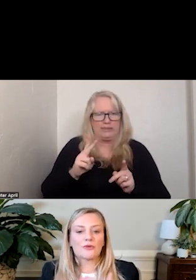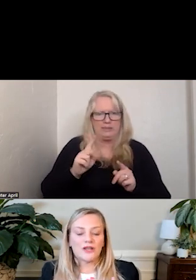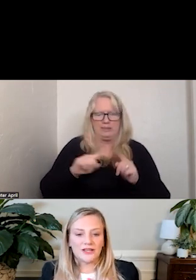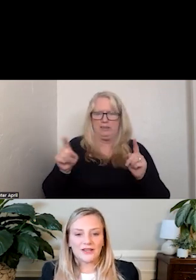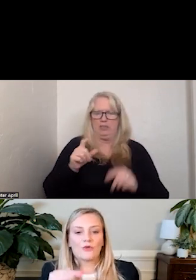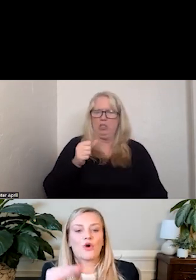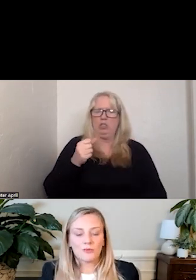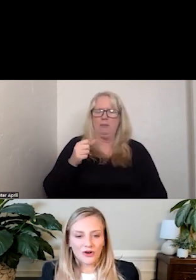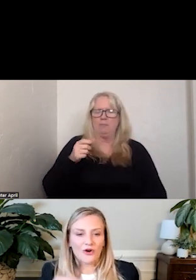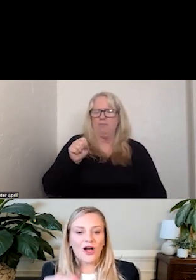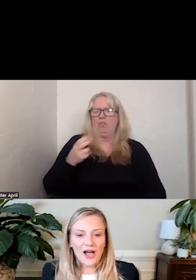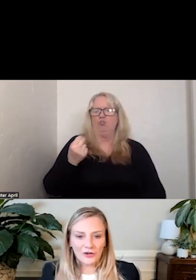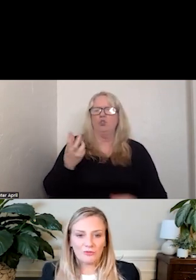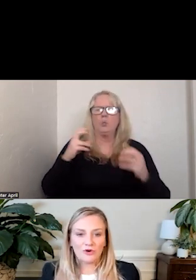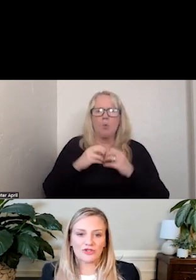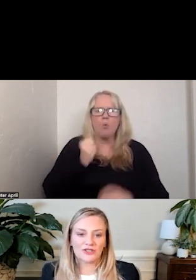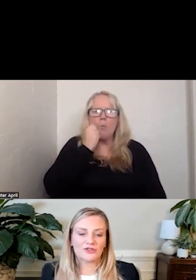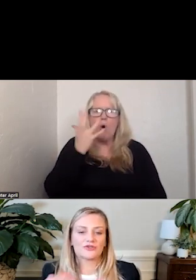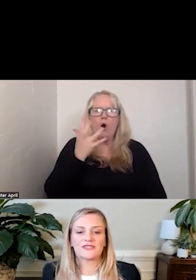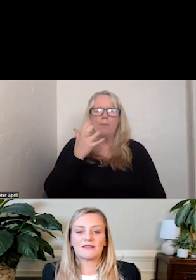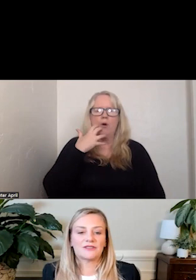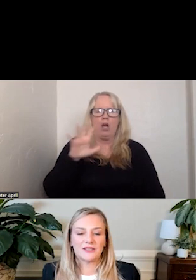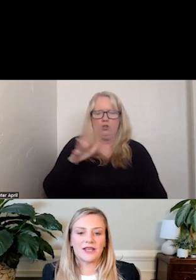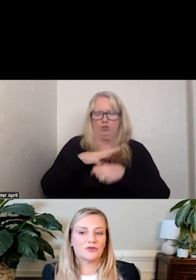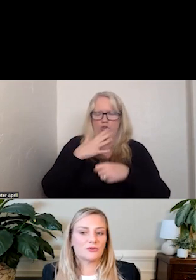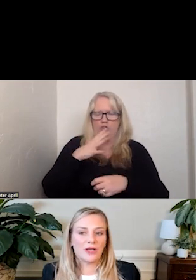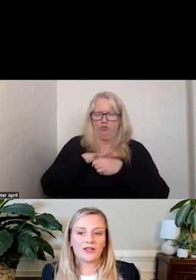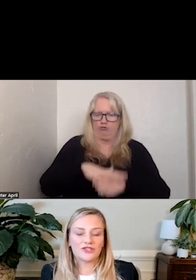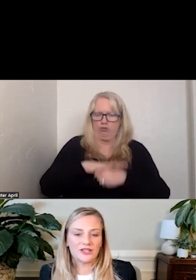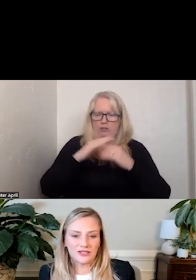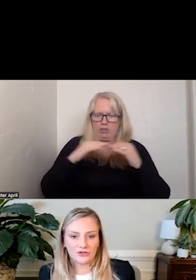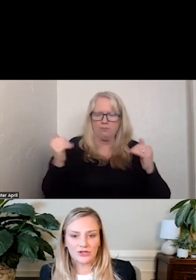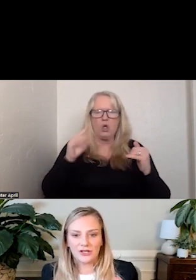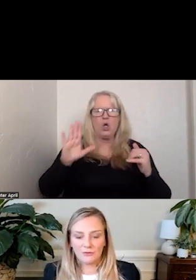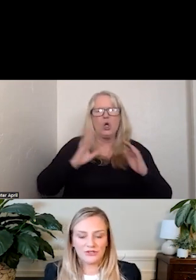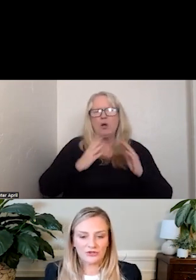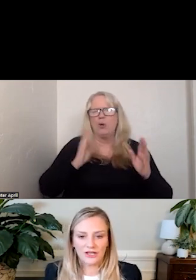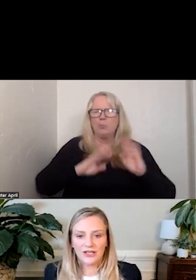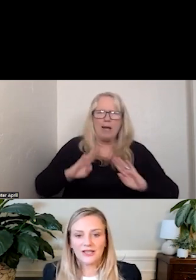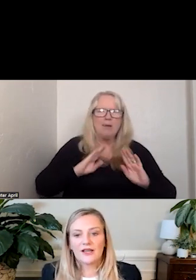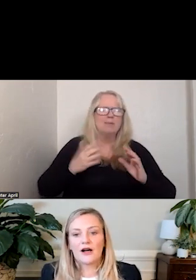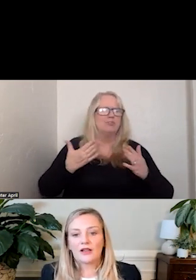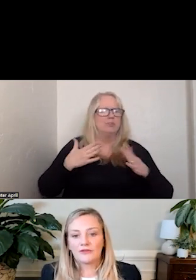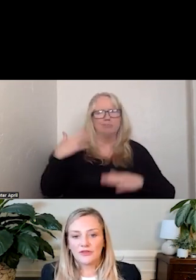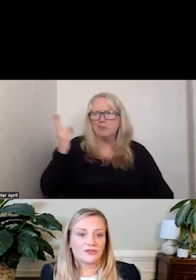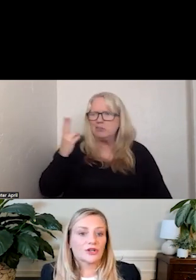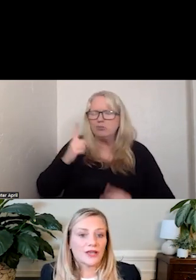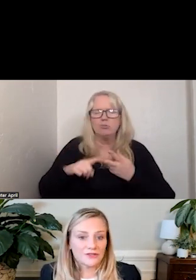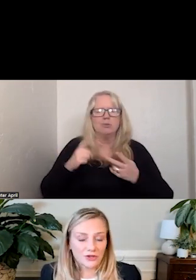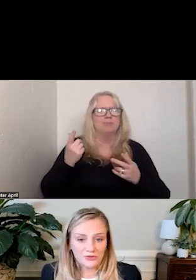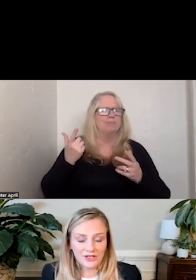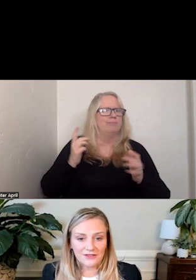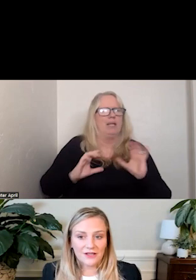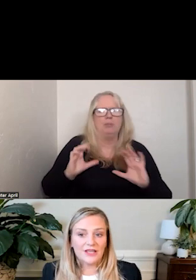she's operating warmer or hotter emotionally. Her stress level day to day due to biology, history, chemistry, all of current